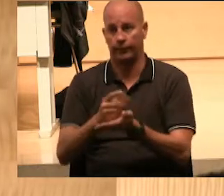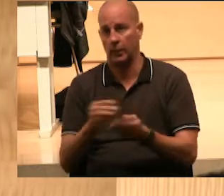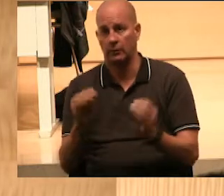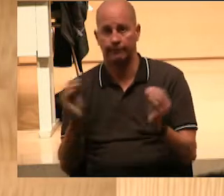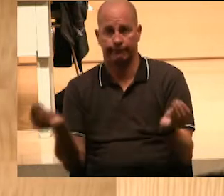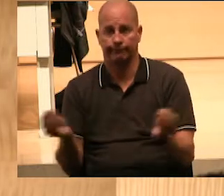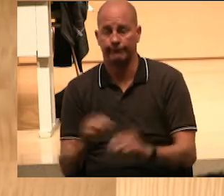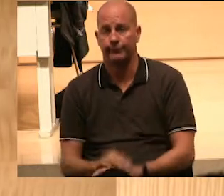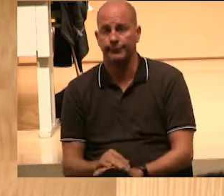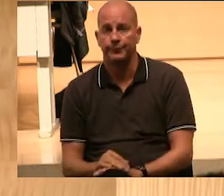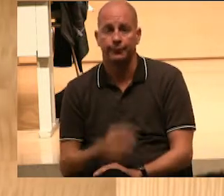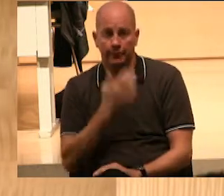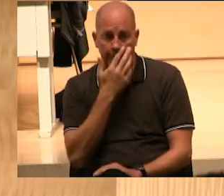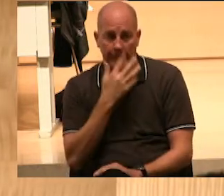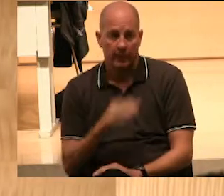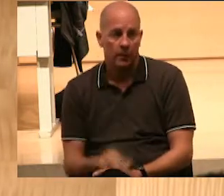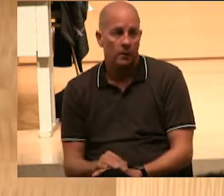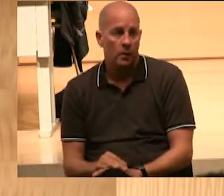it.